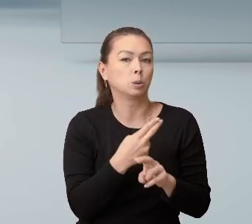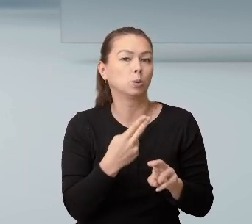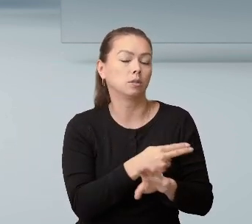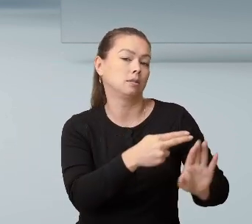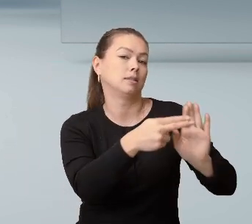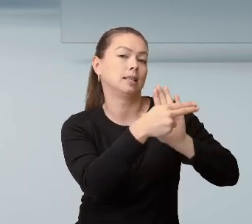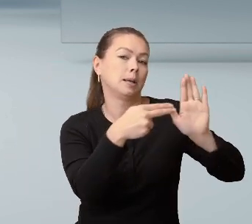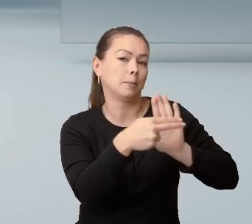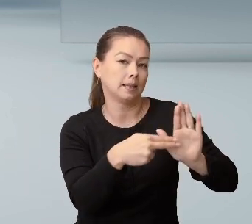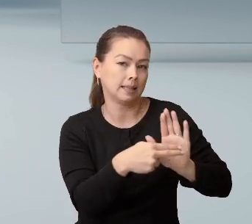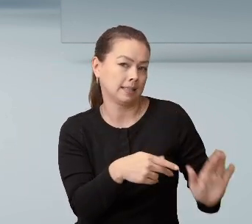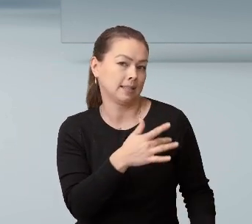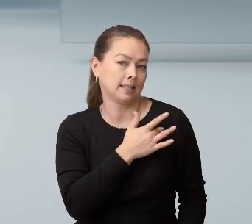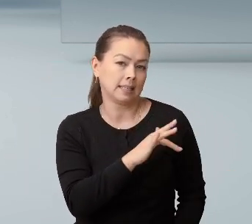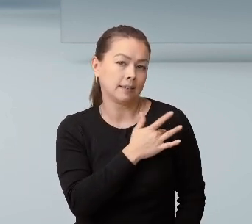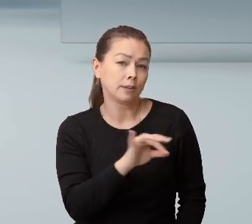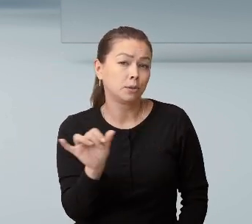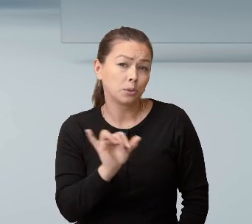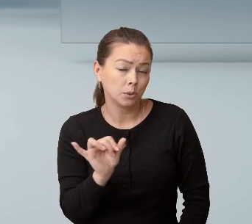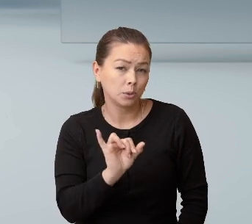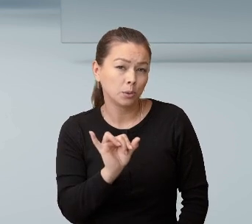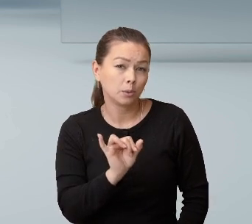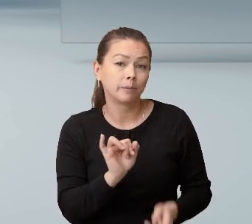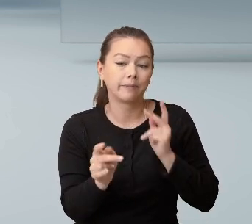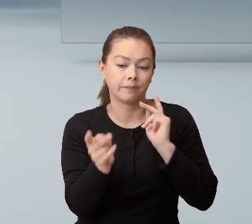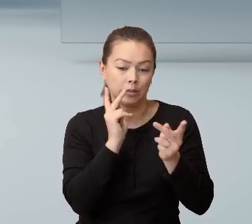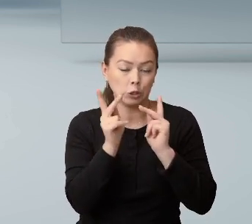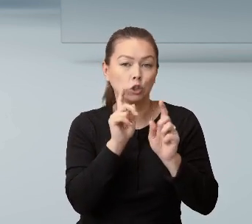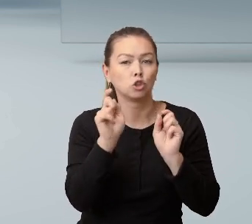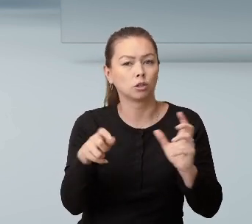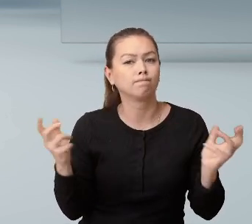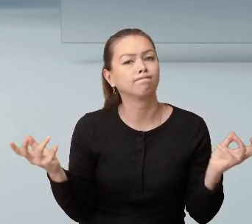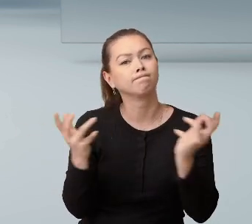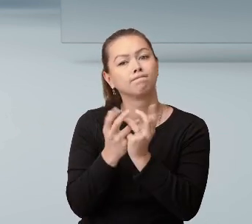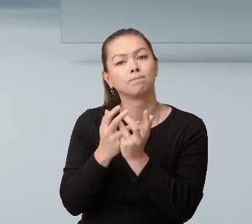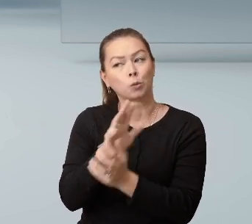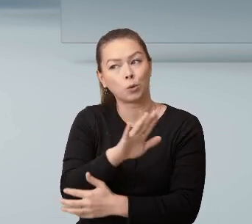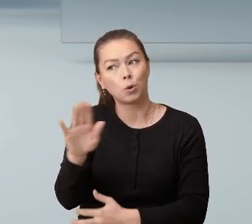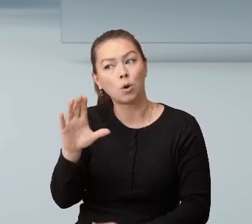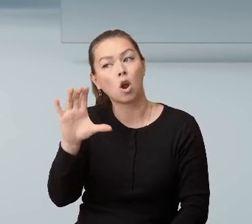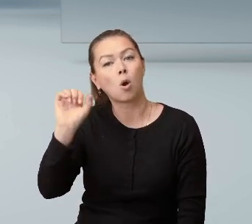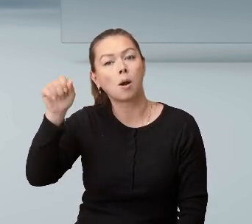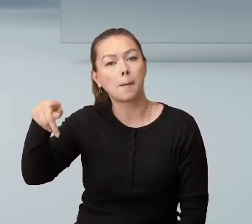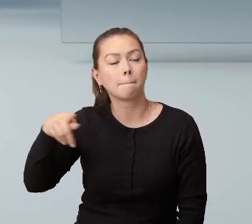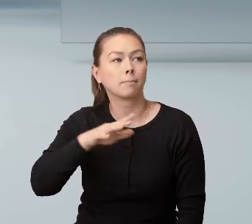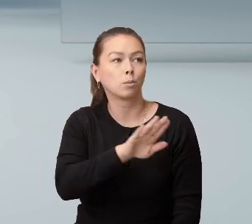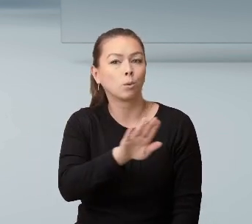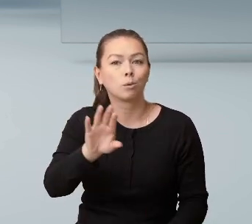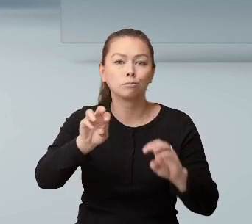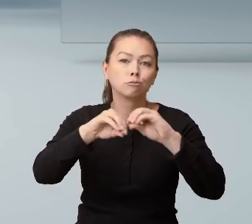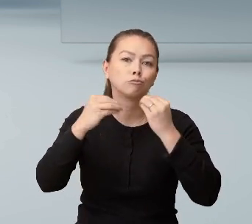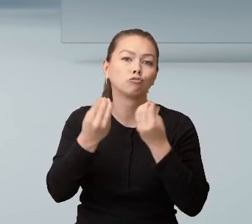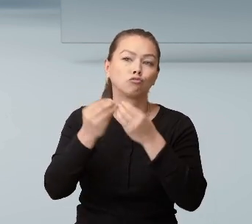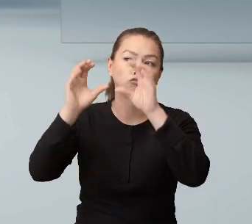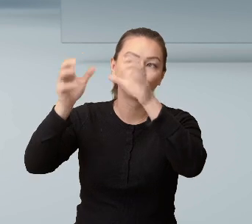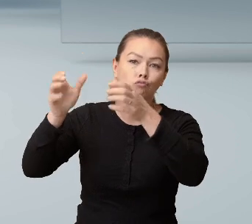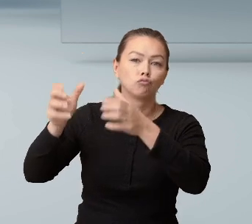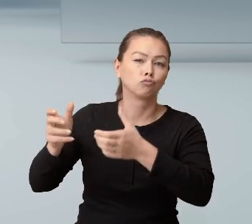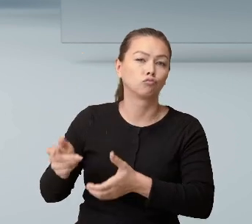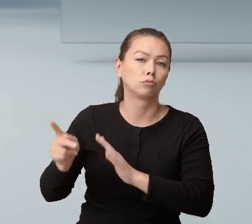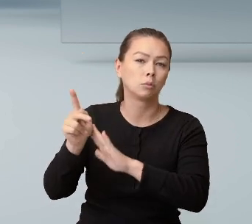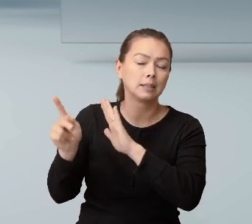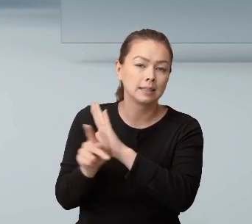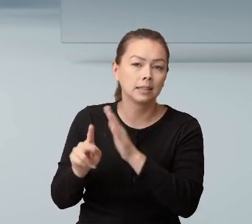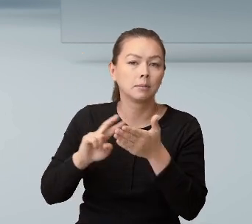Now, these are visual indicators that are designed to match up with your corporate or organizational classification policy.